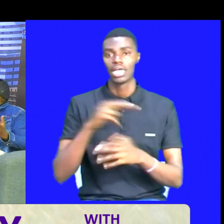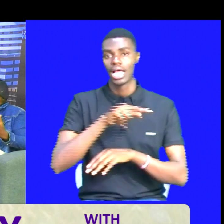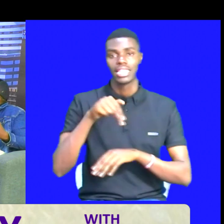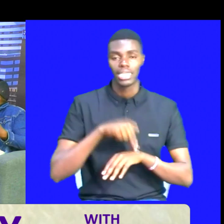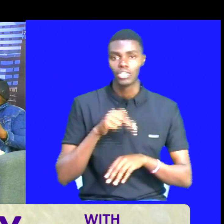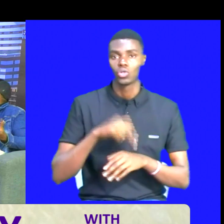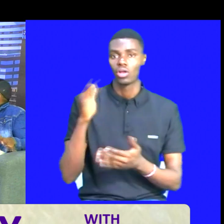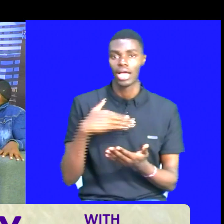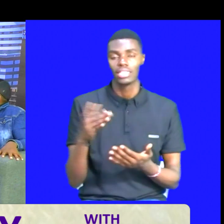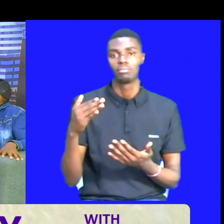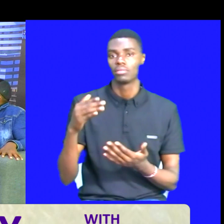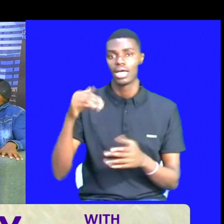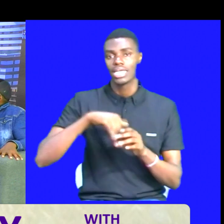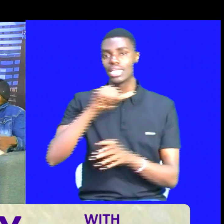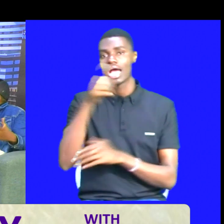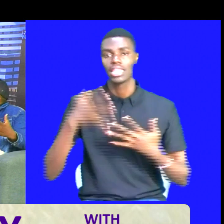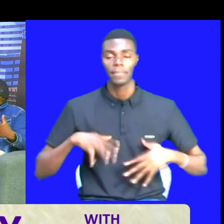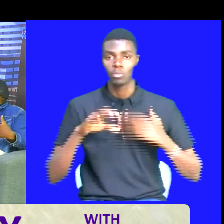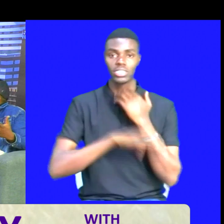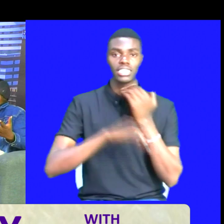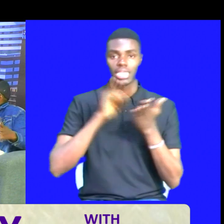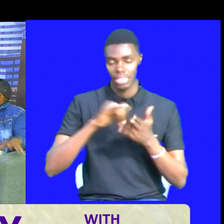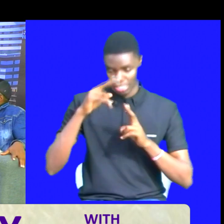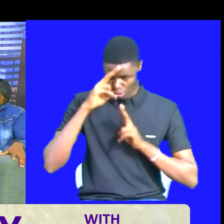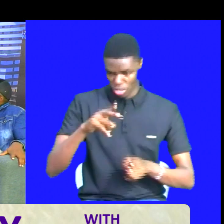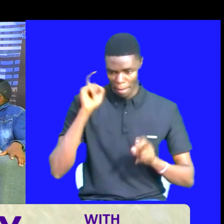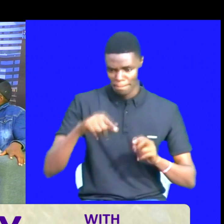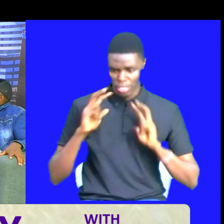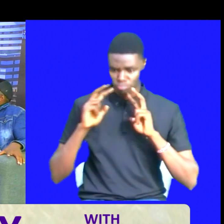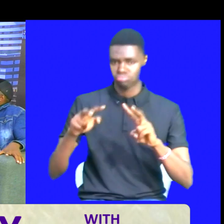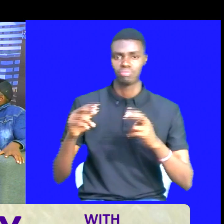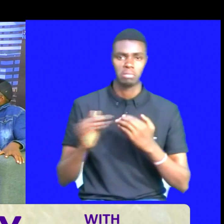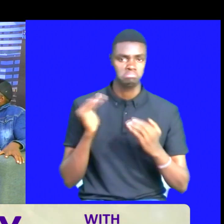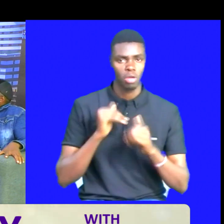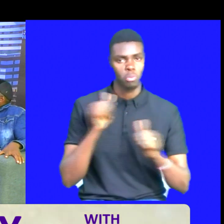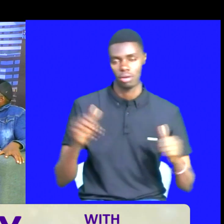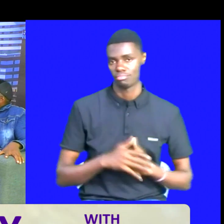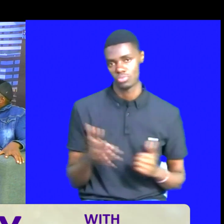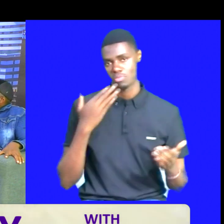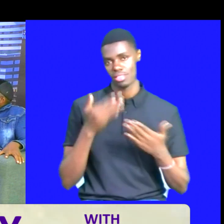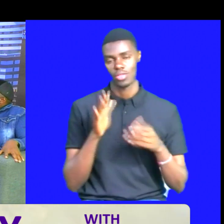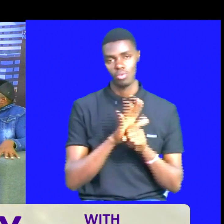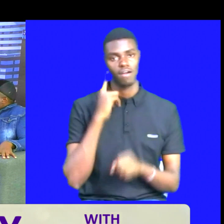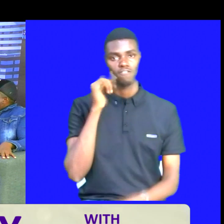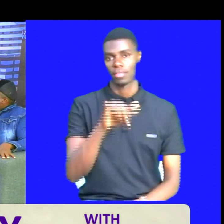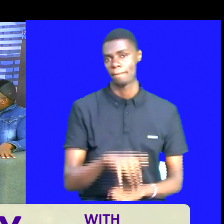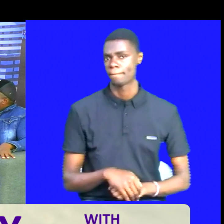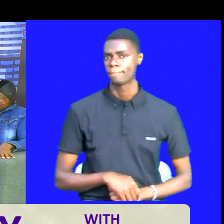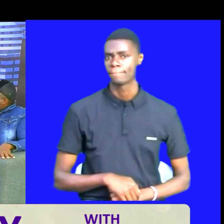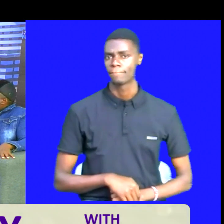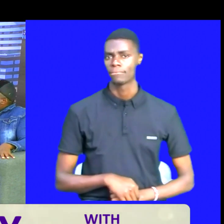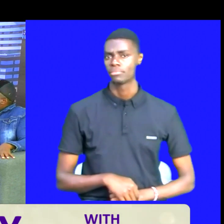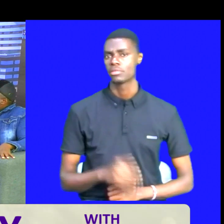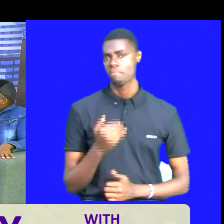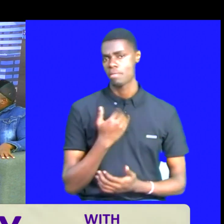countries, it's a honor, Yes. which should be even looked into Okay. properly. Thank you so much for that. And